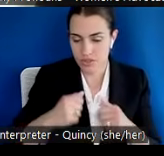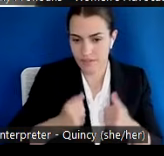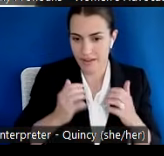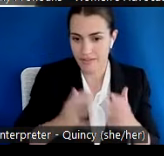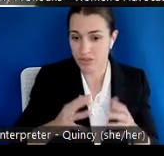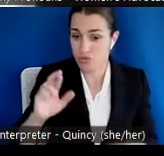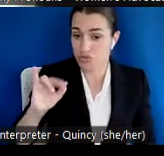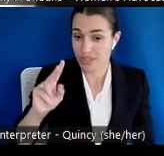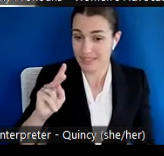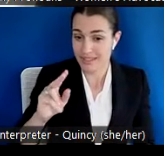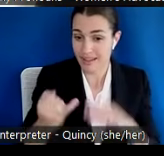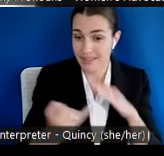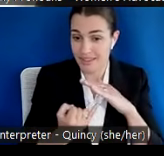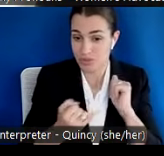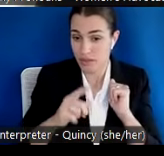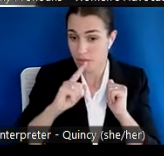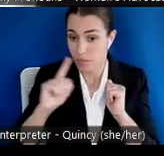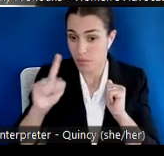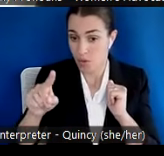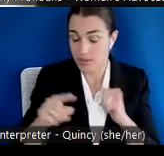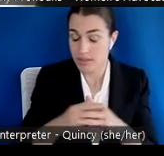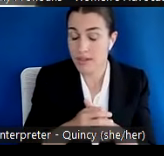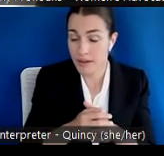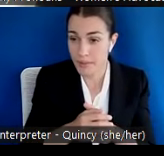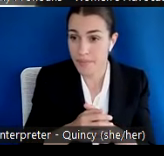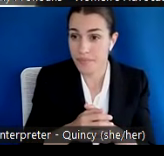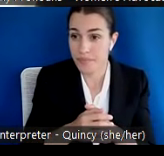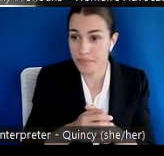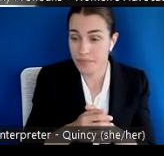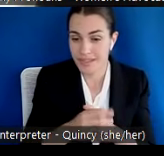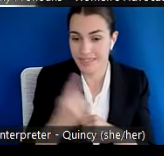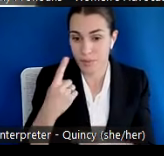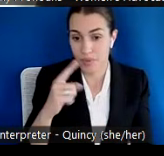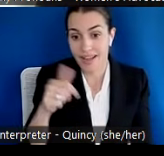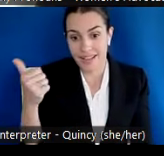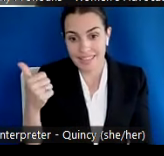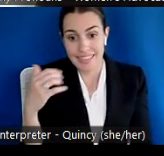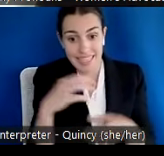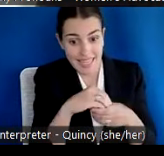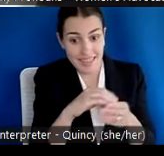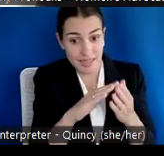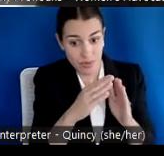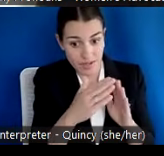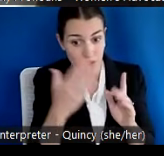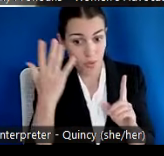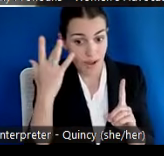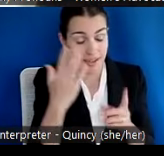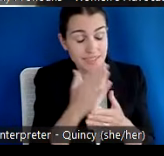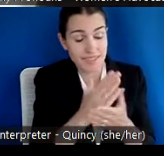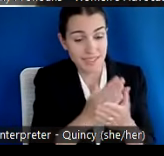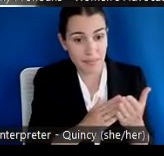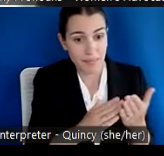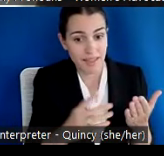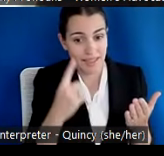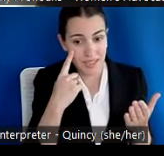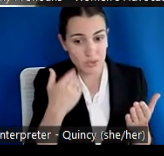isolation when they report an assault by someone else in their community, because some might think that involving